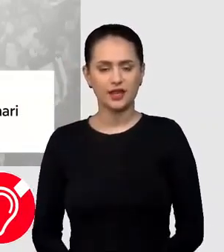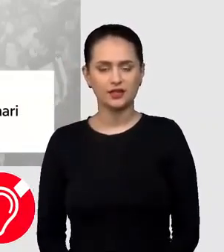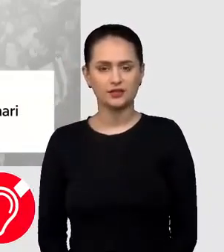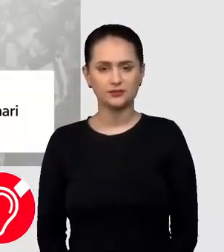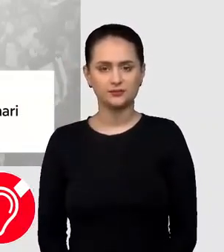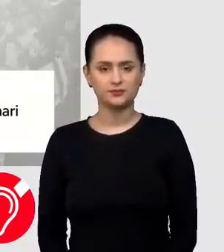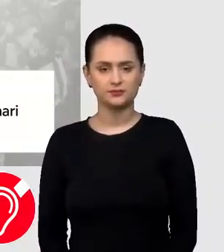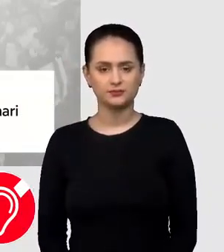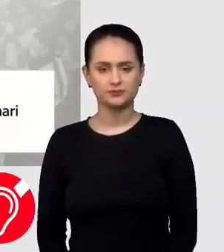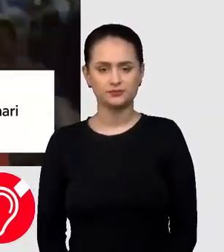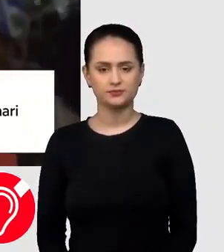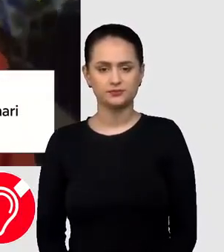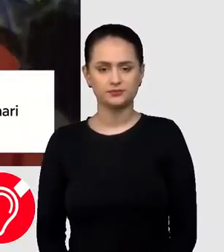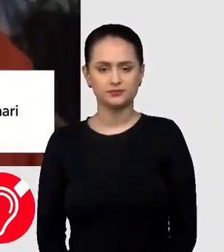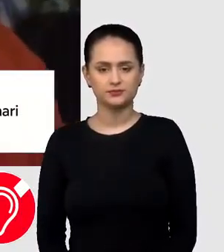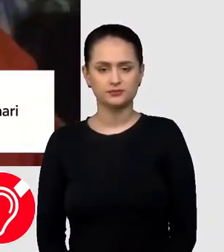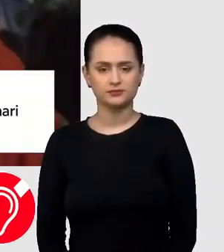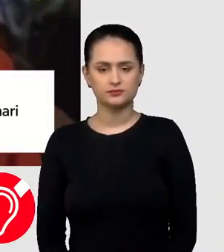paralizează economia.